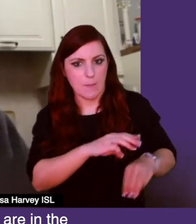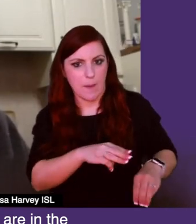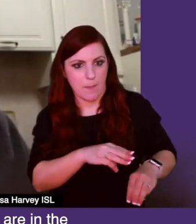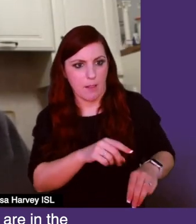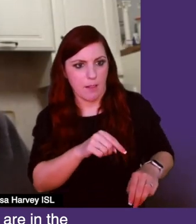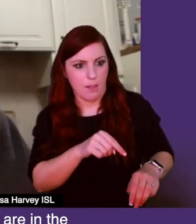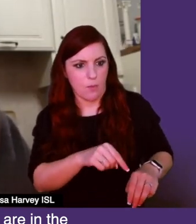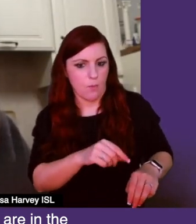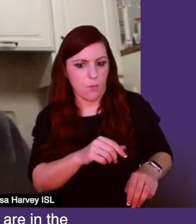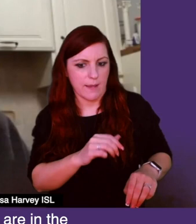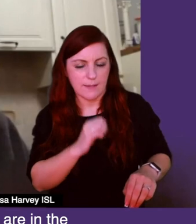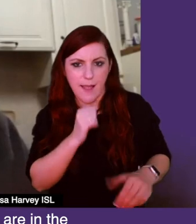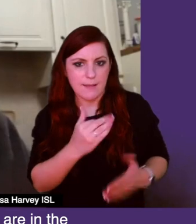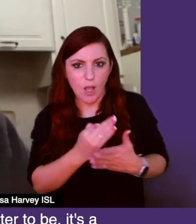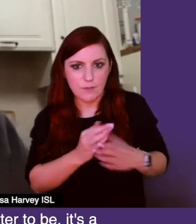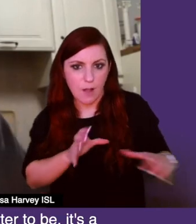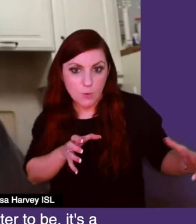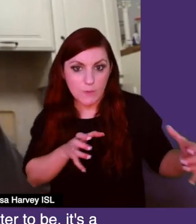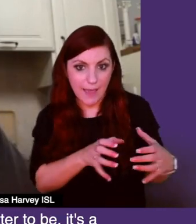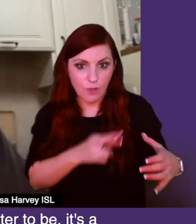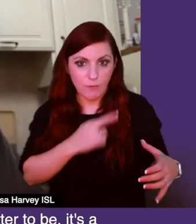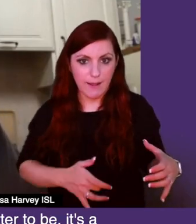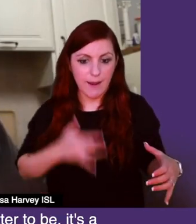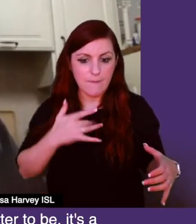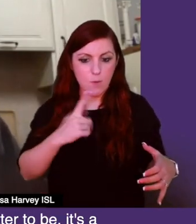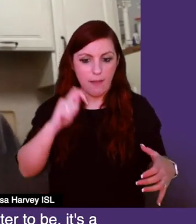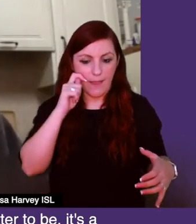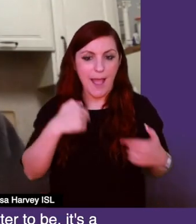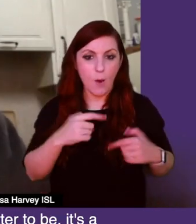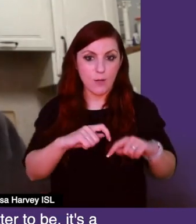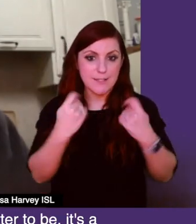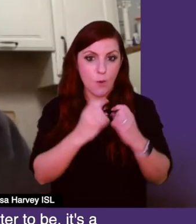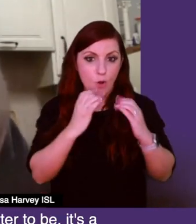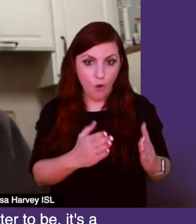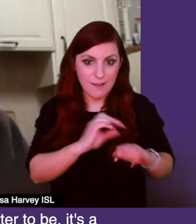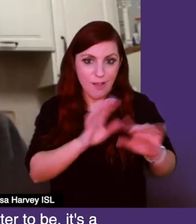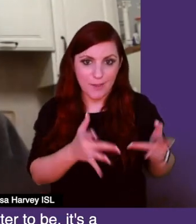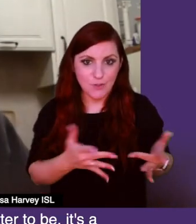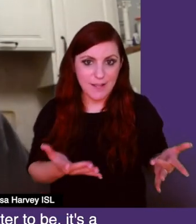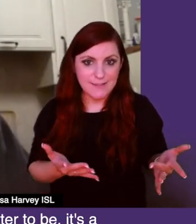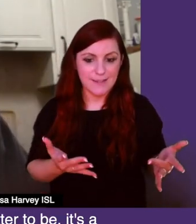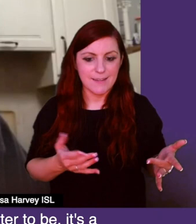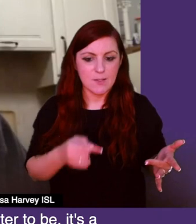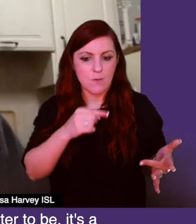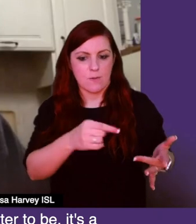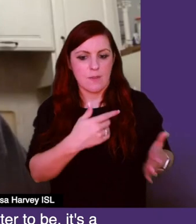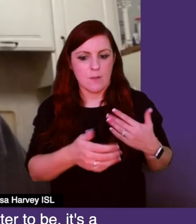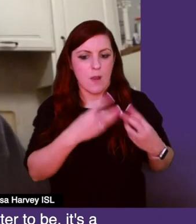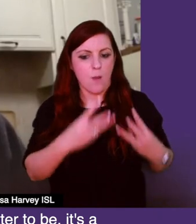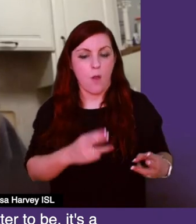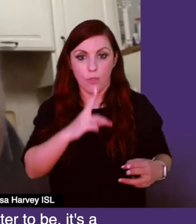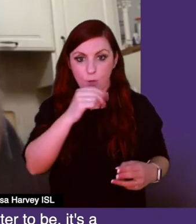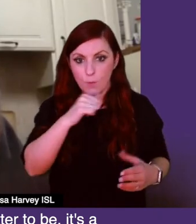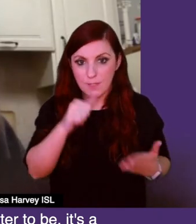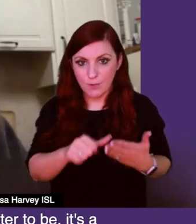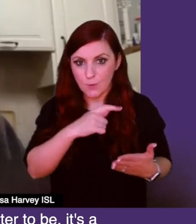people, we can rarely congregate in real life. So our, I don't know, our town hall is the internet. And that's what I want